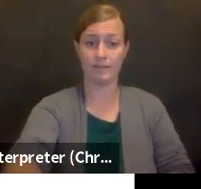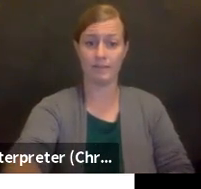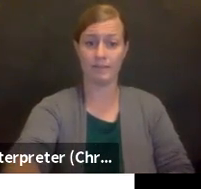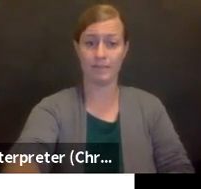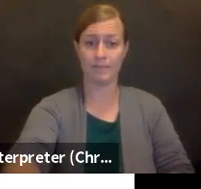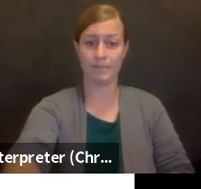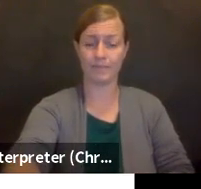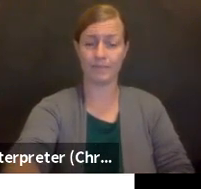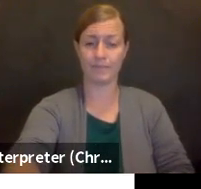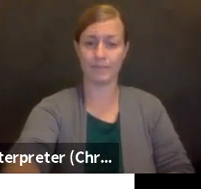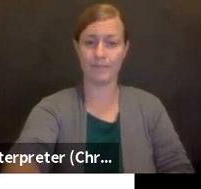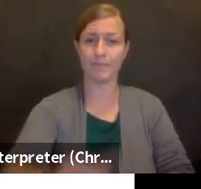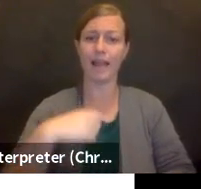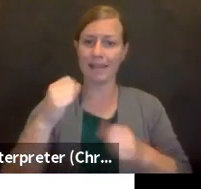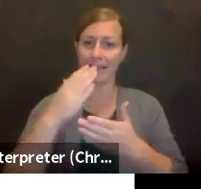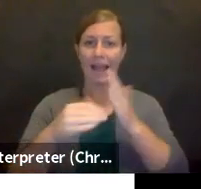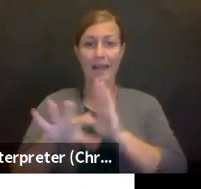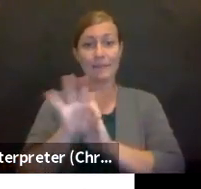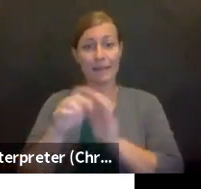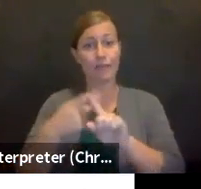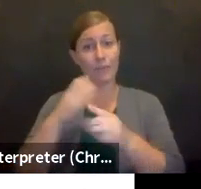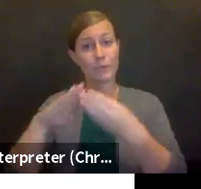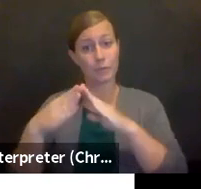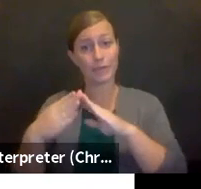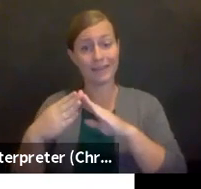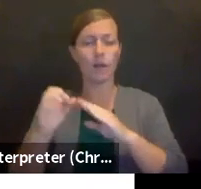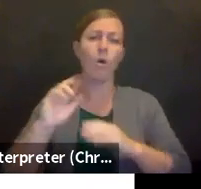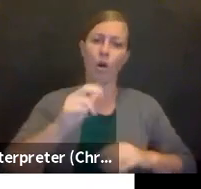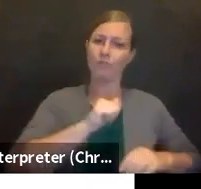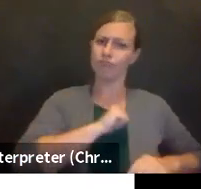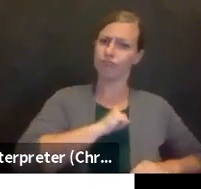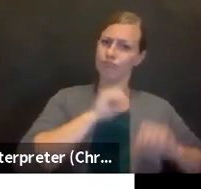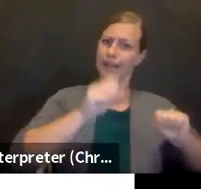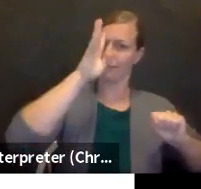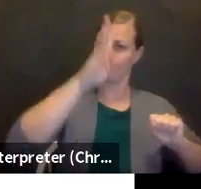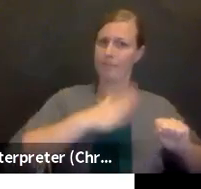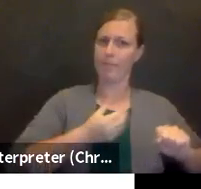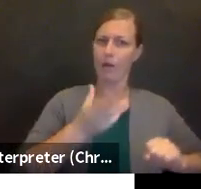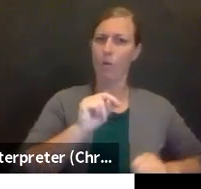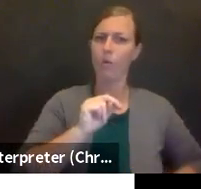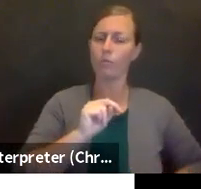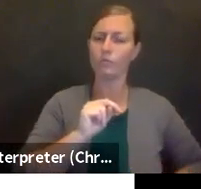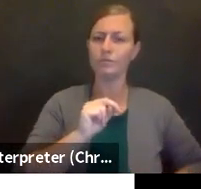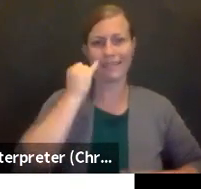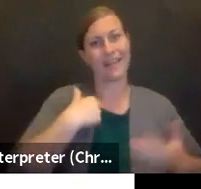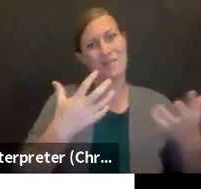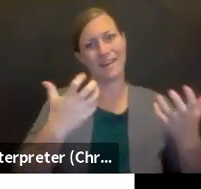And I could handpick from the community if I want, or make my own if I'd really like